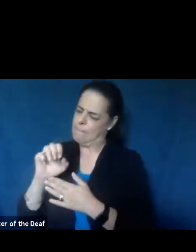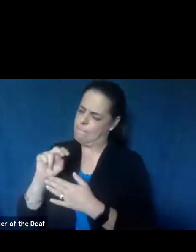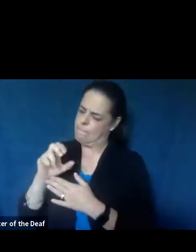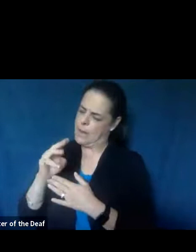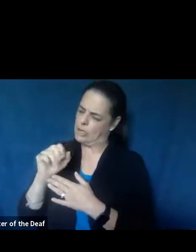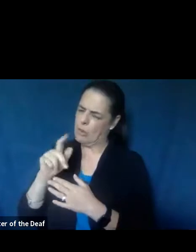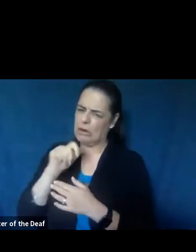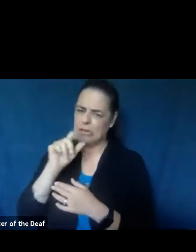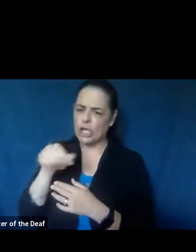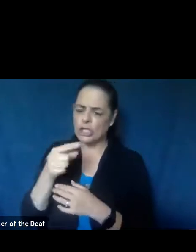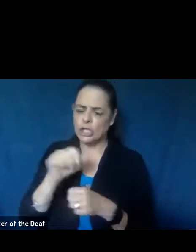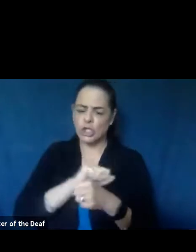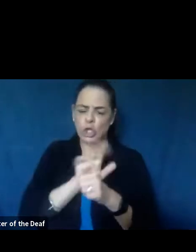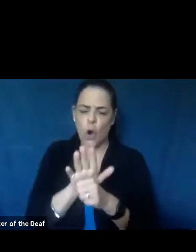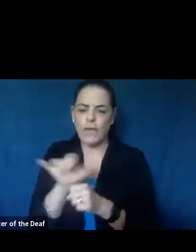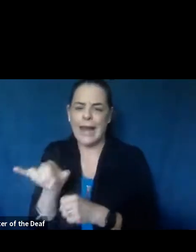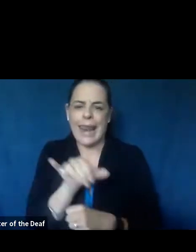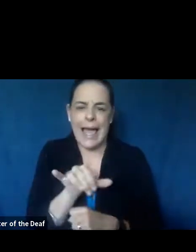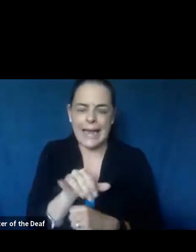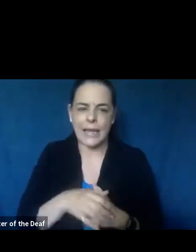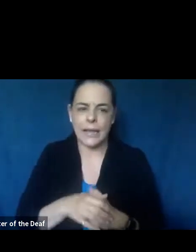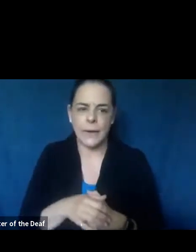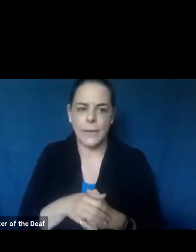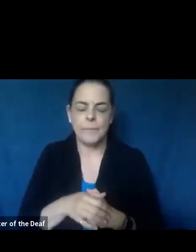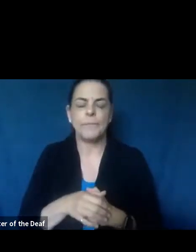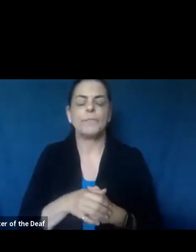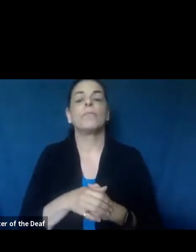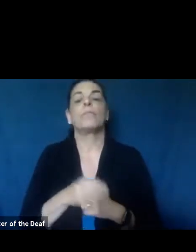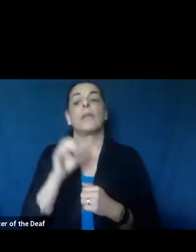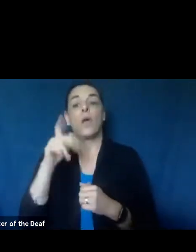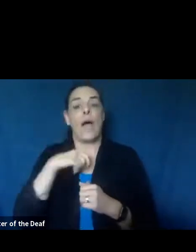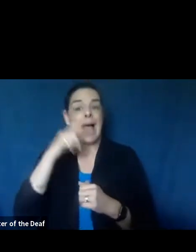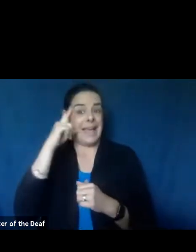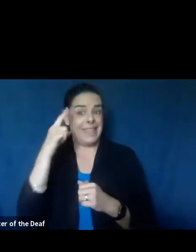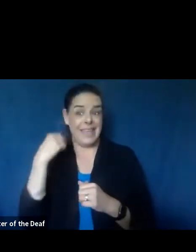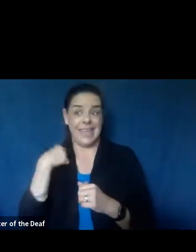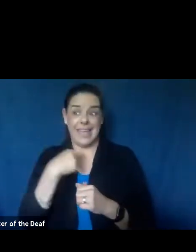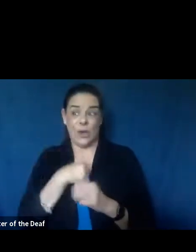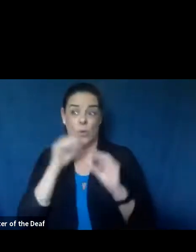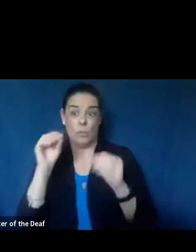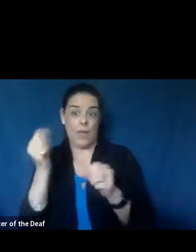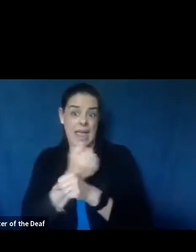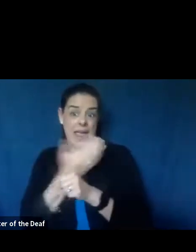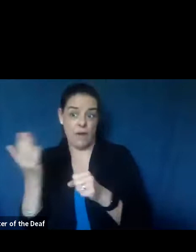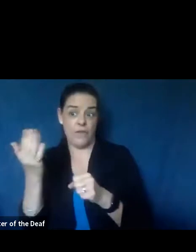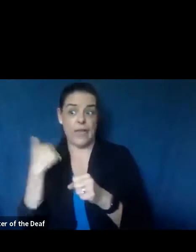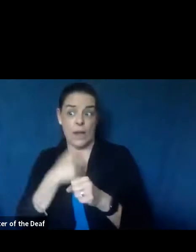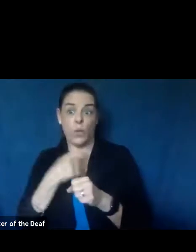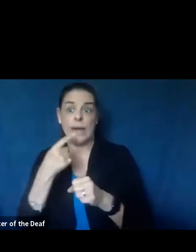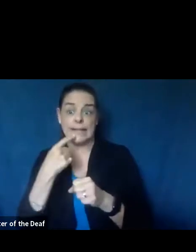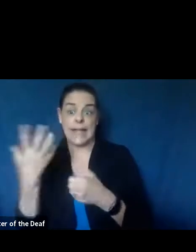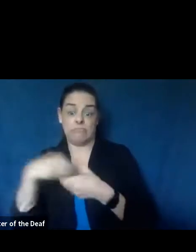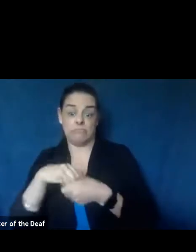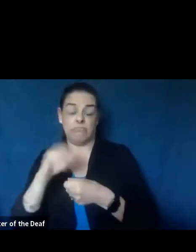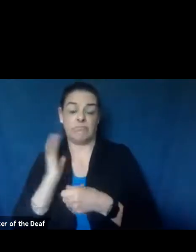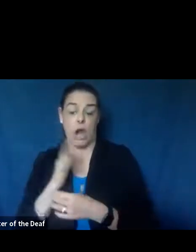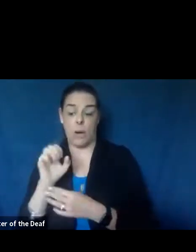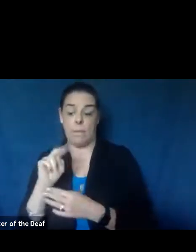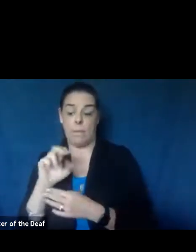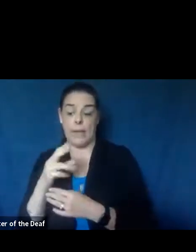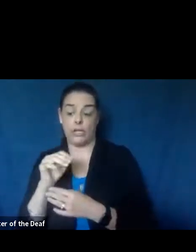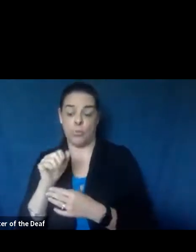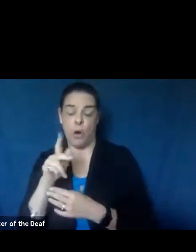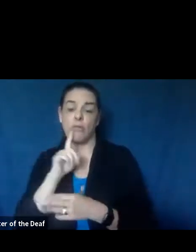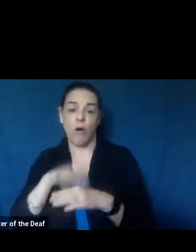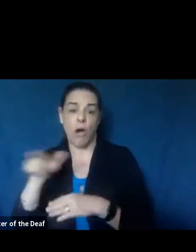illness. So I think we've put everything that we said we're going to be in our benchmarks on the website, and go